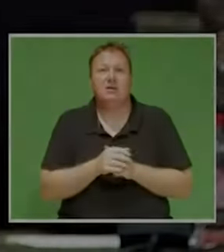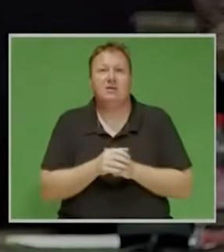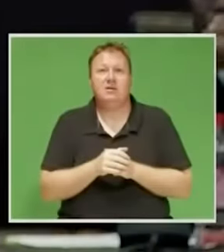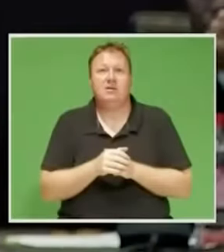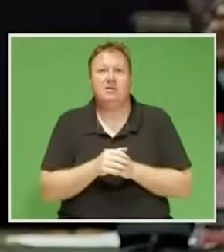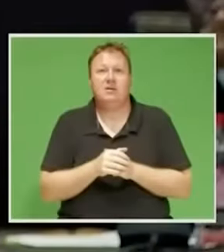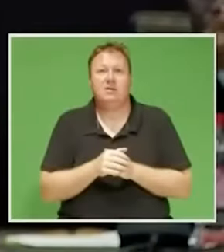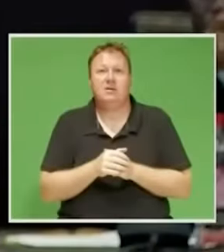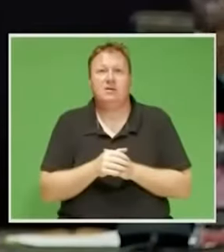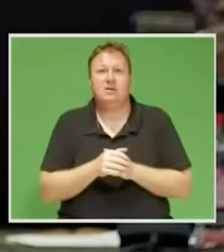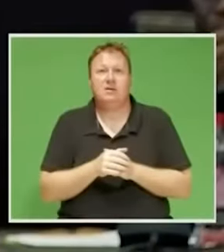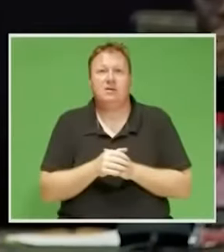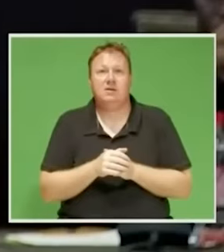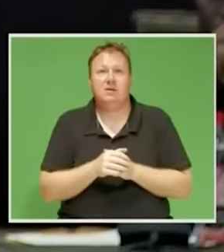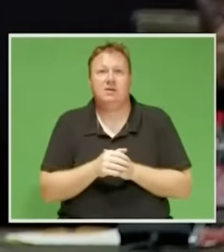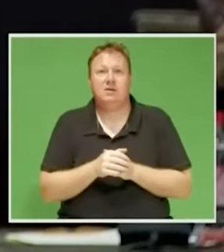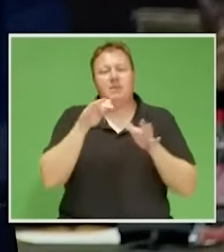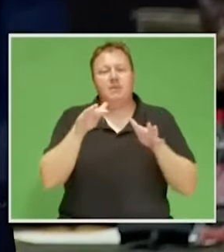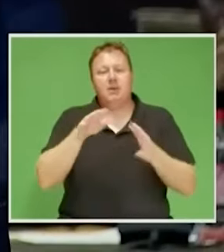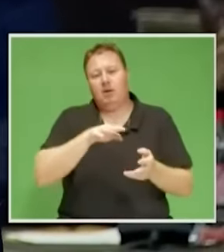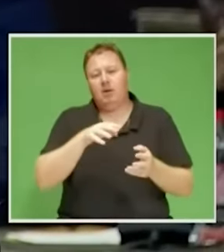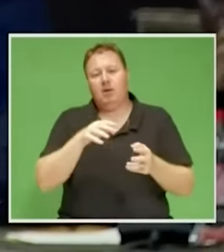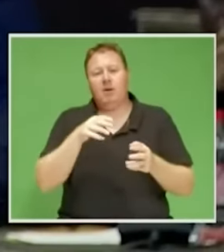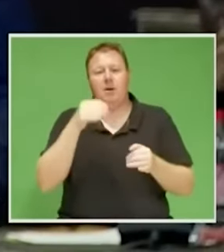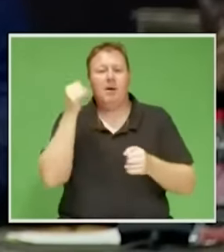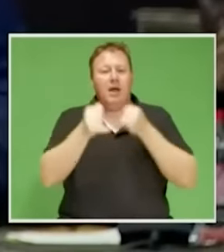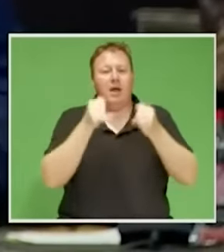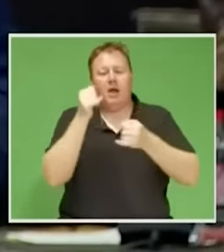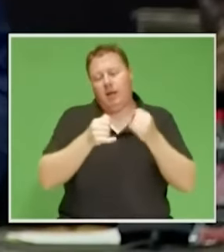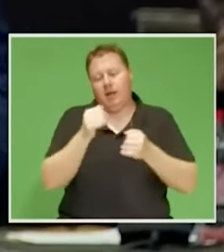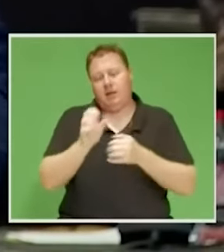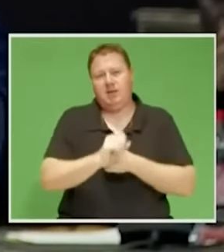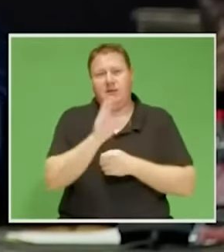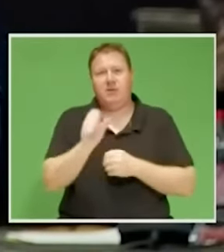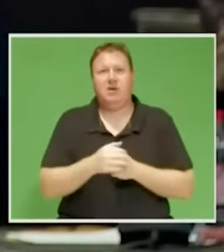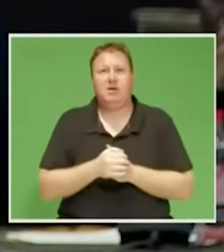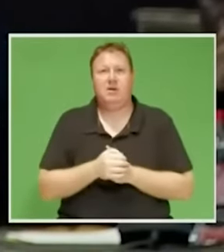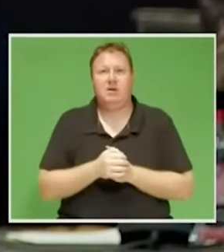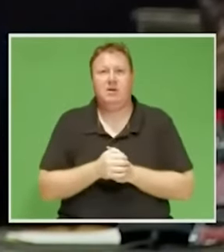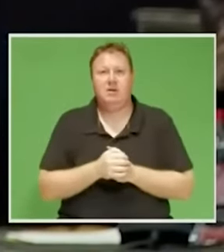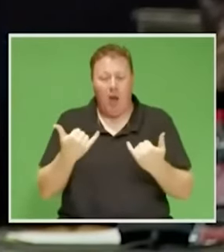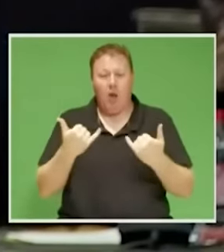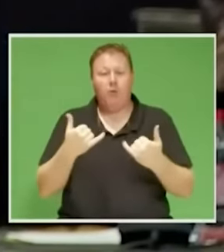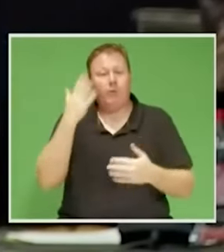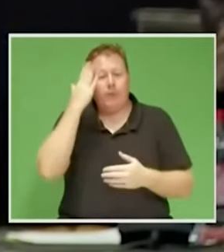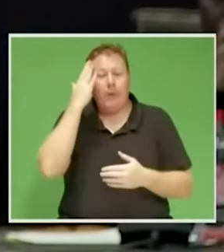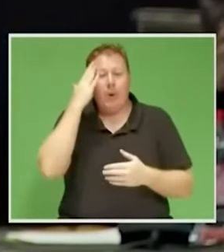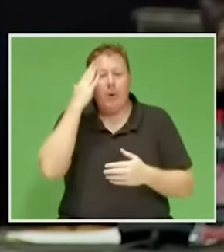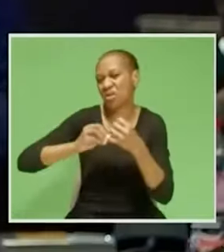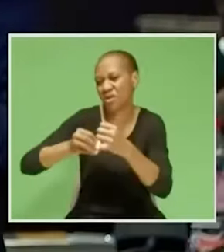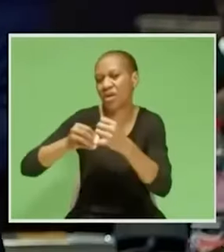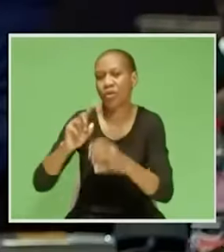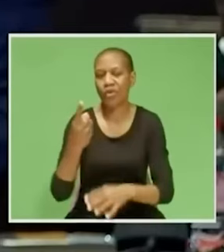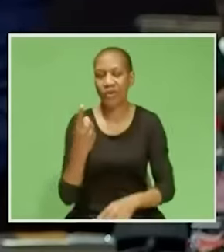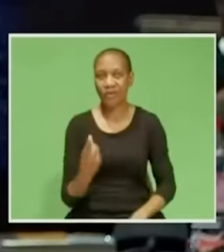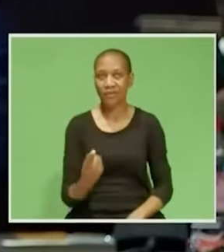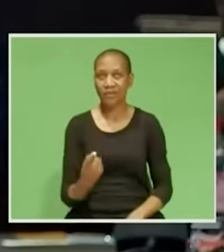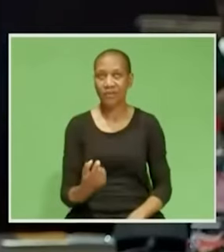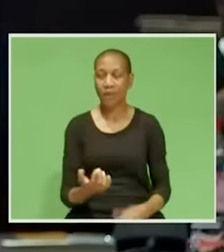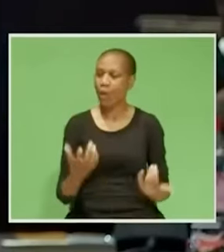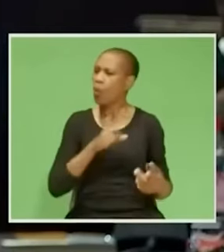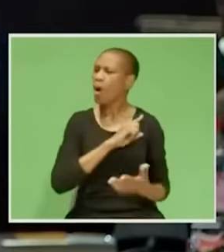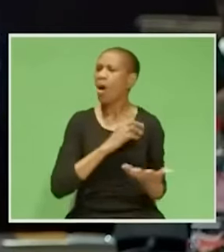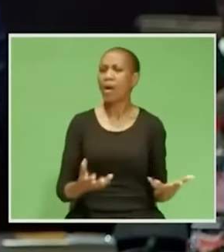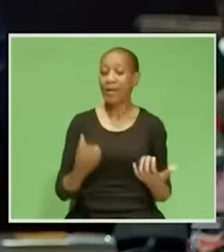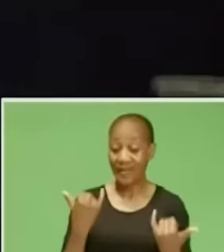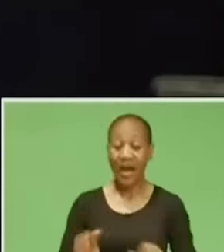our country every single day. The rolling blackouts have now become a daily feature of permanent life, because it is now